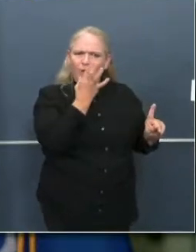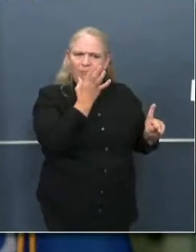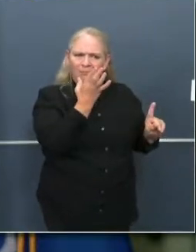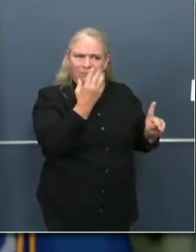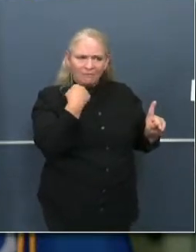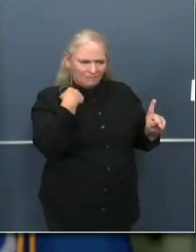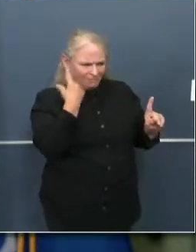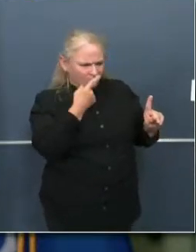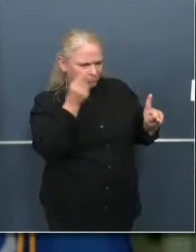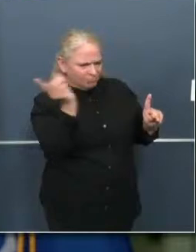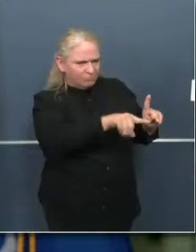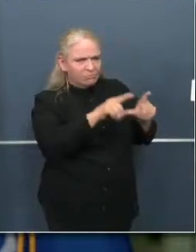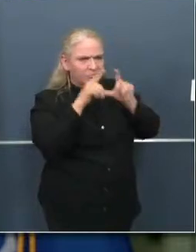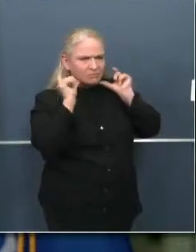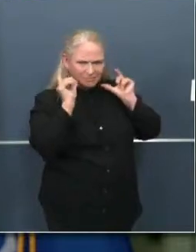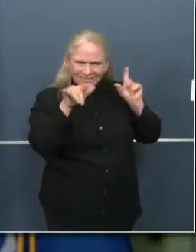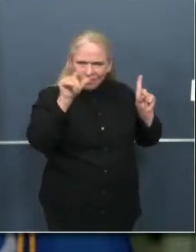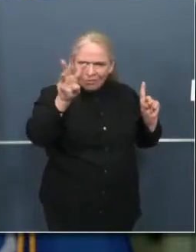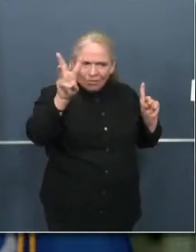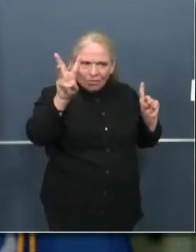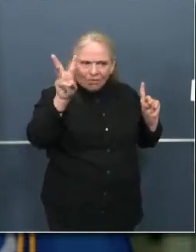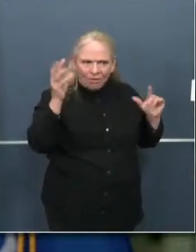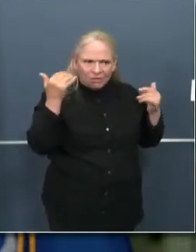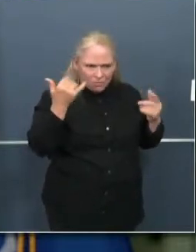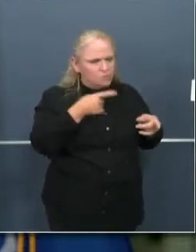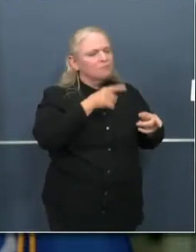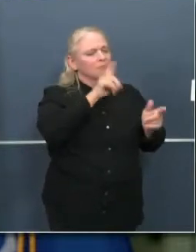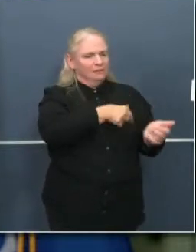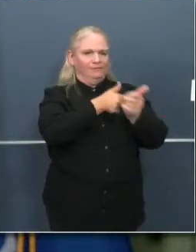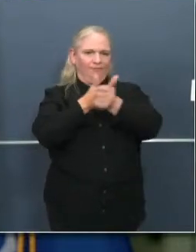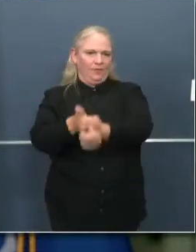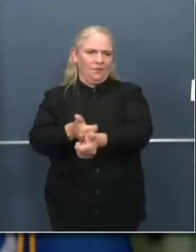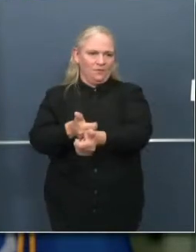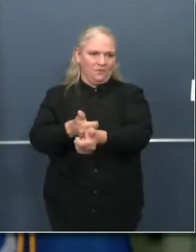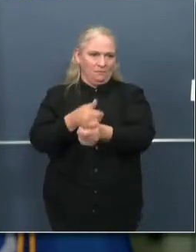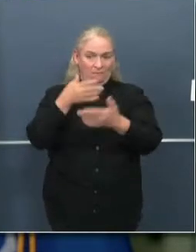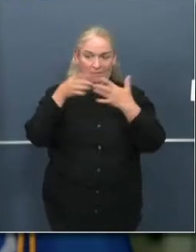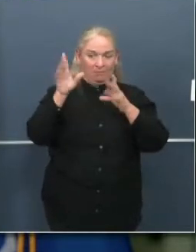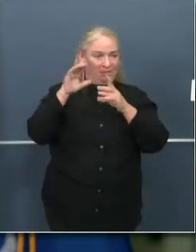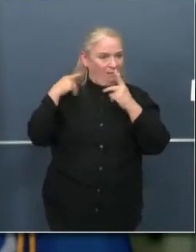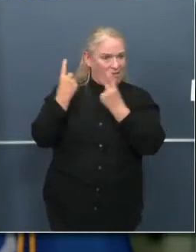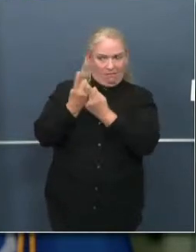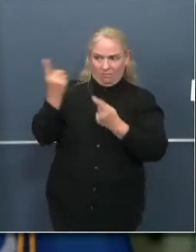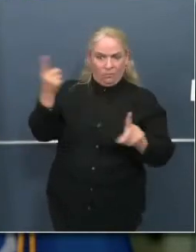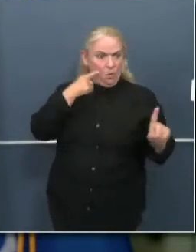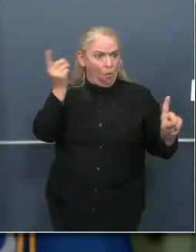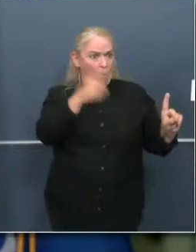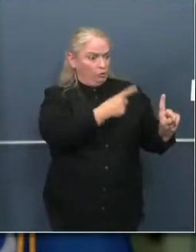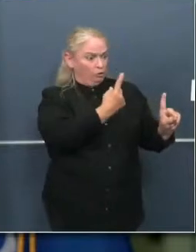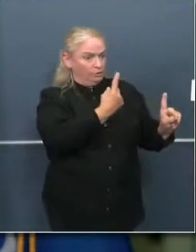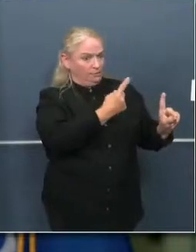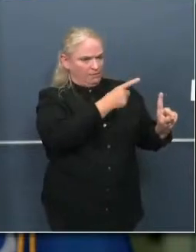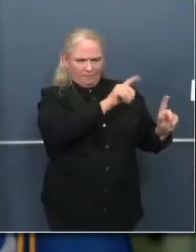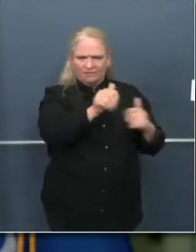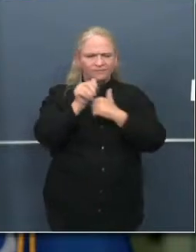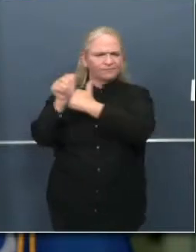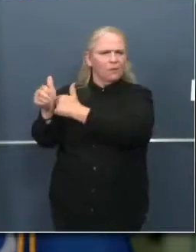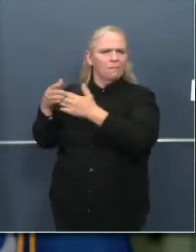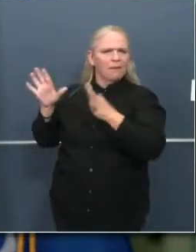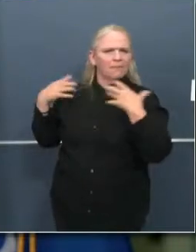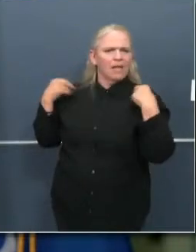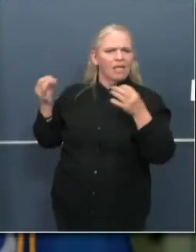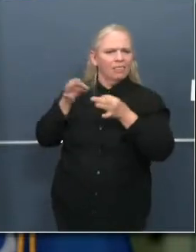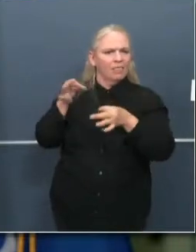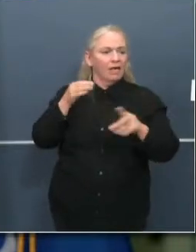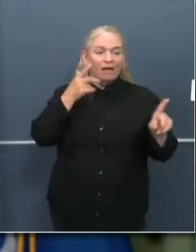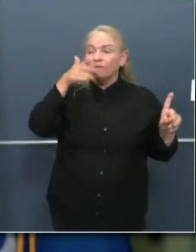state. If they choose to not do that, we have made contingent over $2.5 billion, or specifically